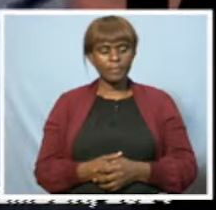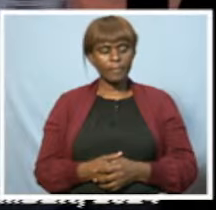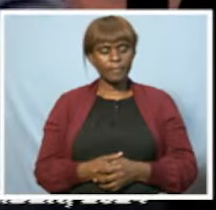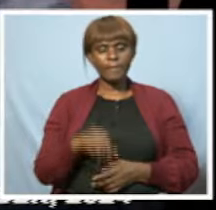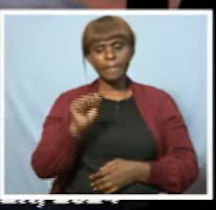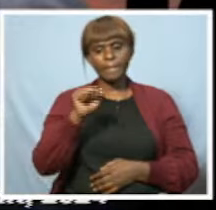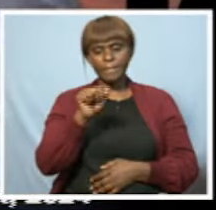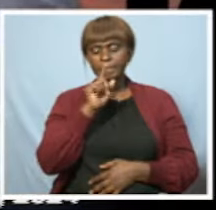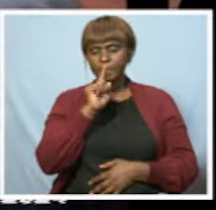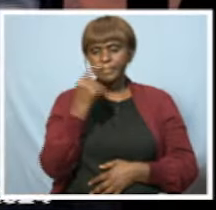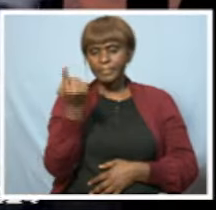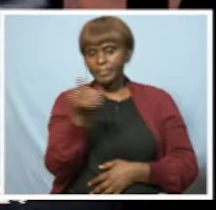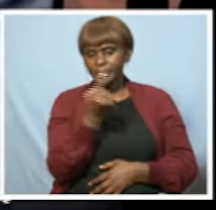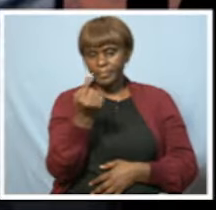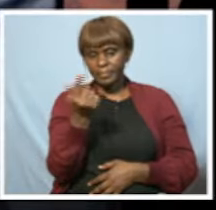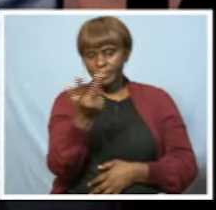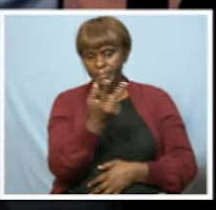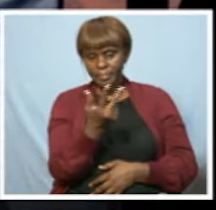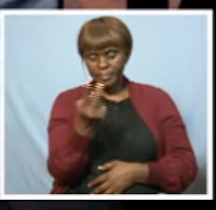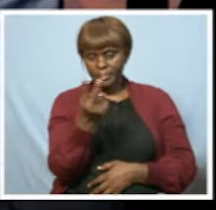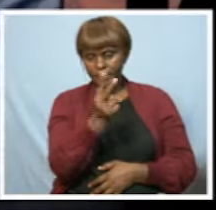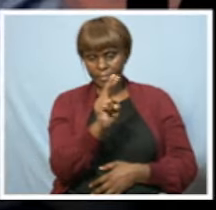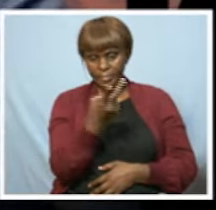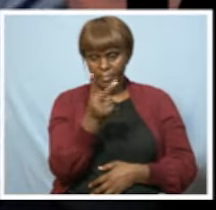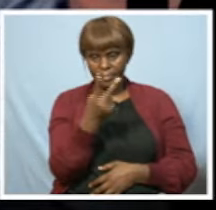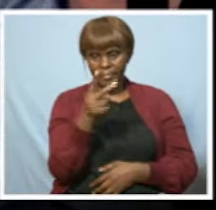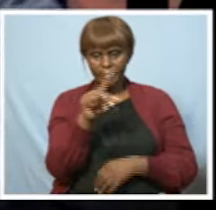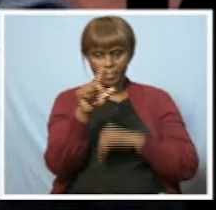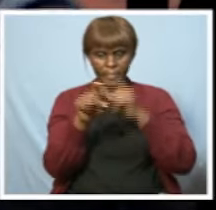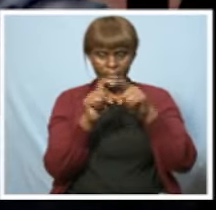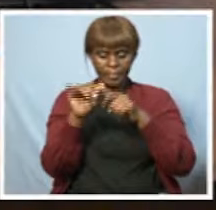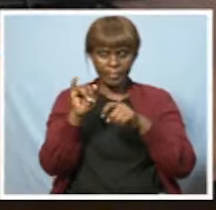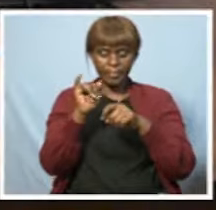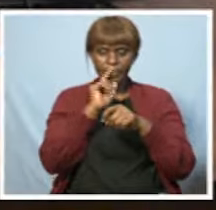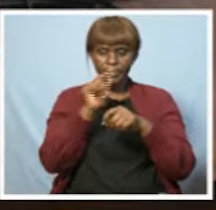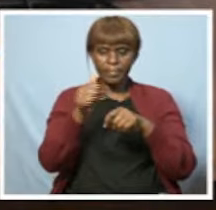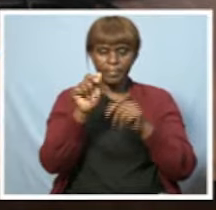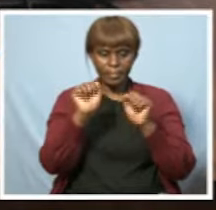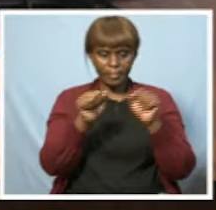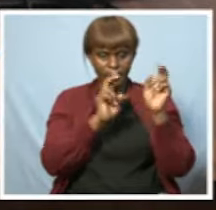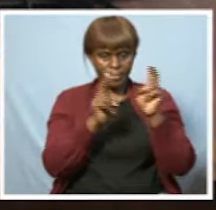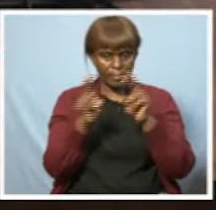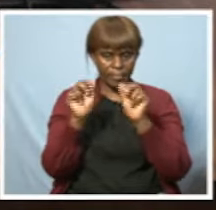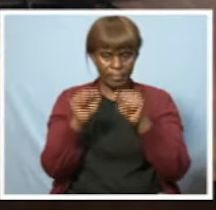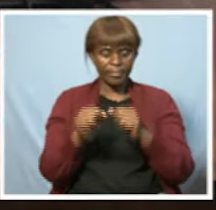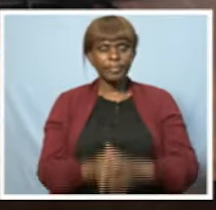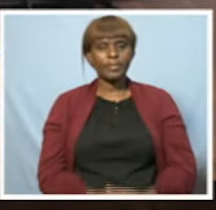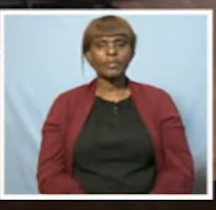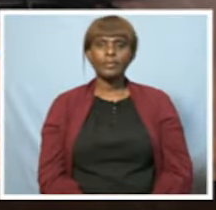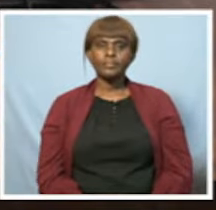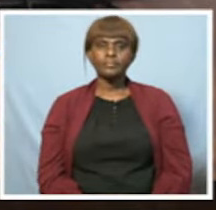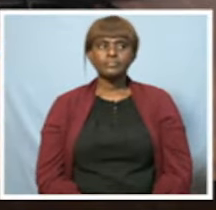yes, I think those are the first 2 questions I have for them. Yes, yes, you may respond.